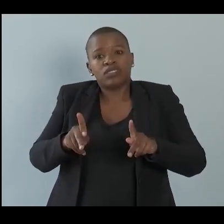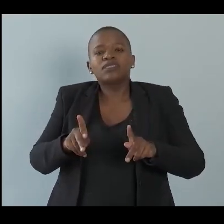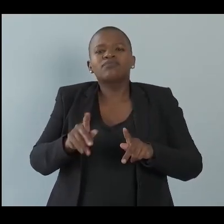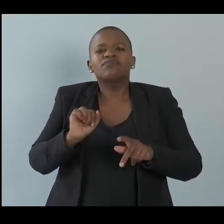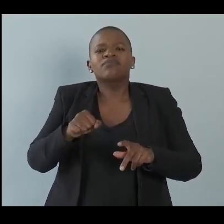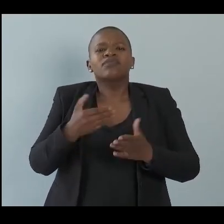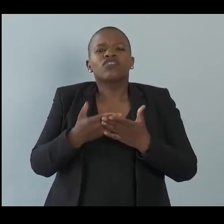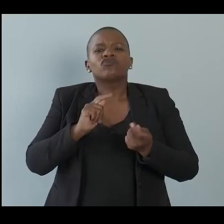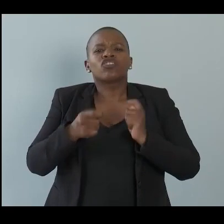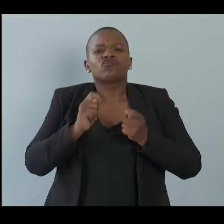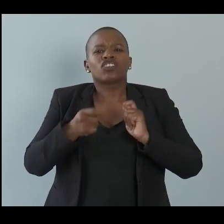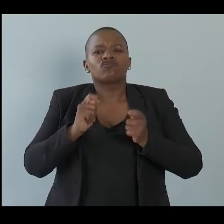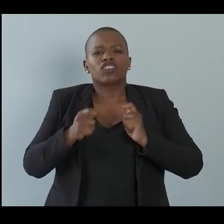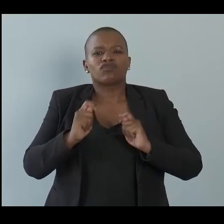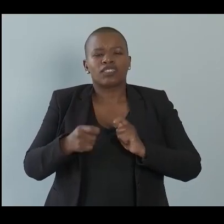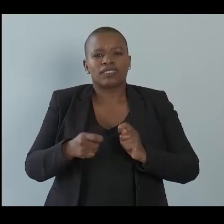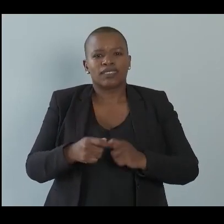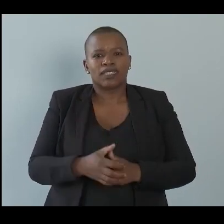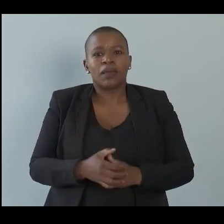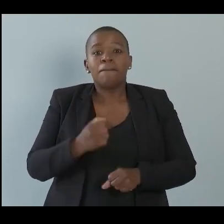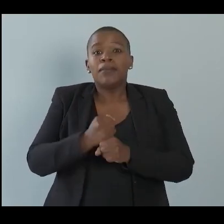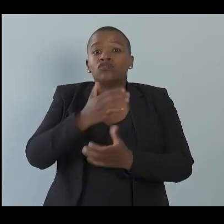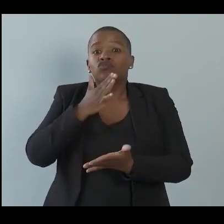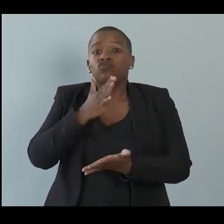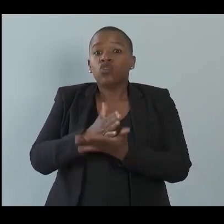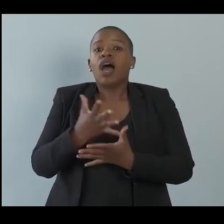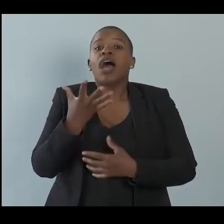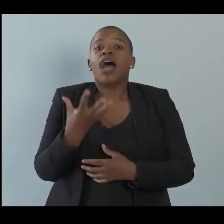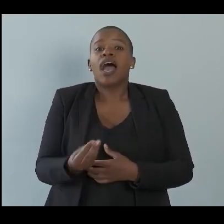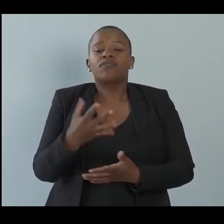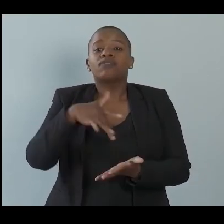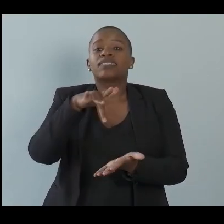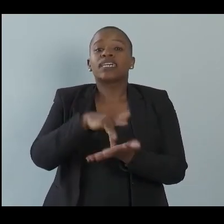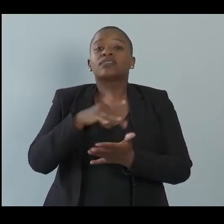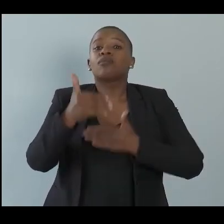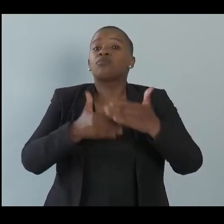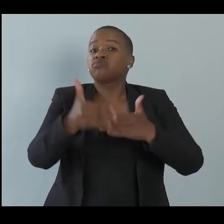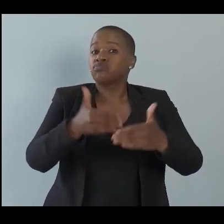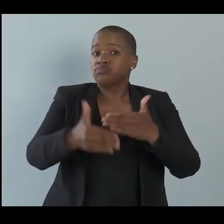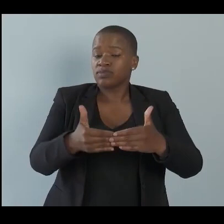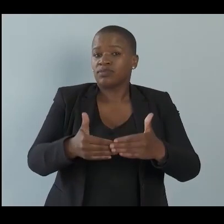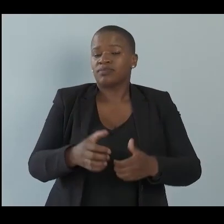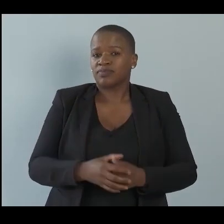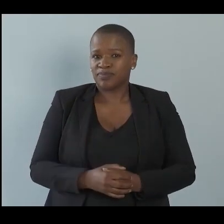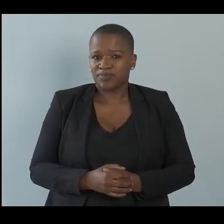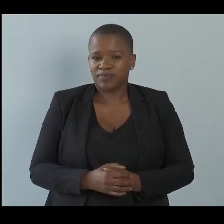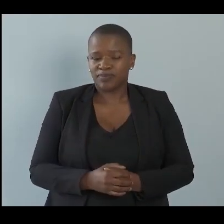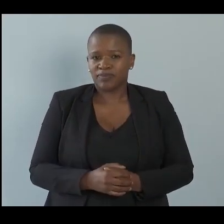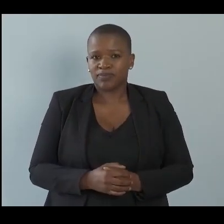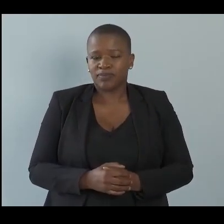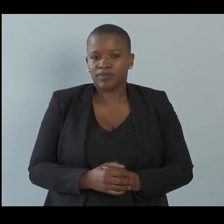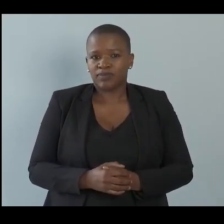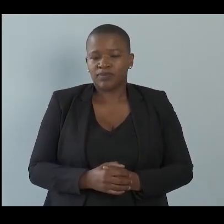basics, making sure we put the customer at the center of our operations, and extracting efficiencies across the Netstar business,